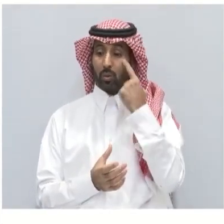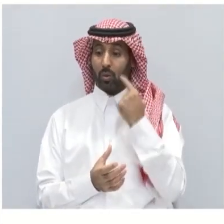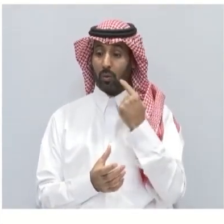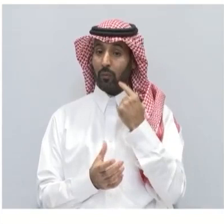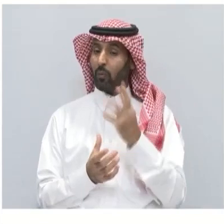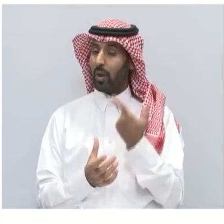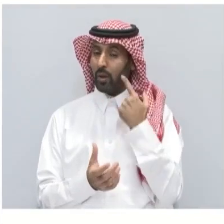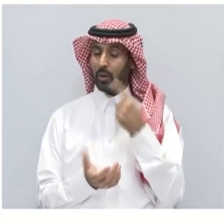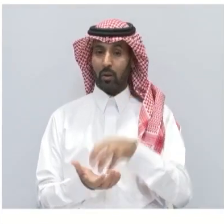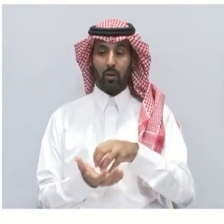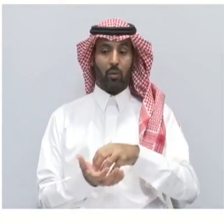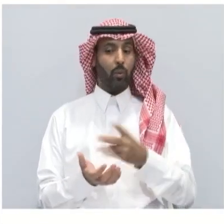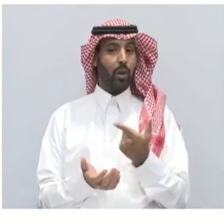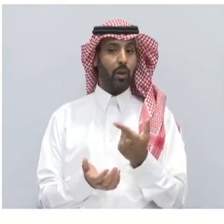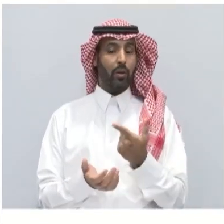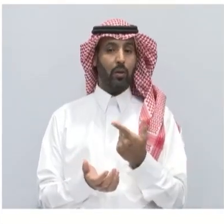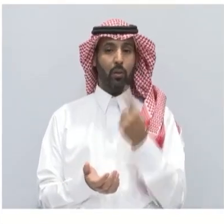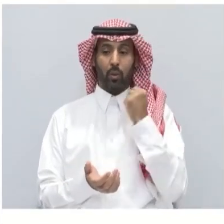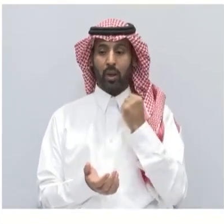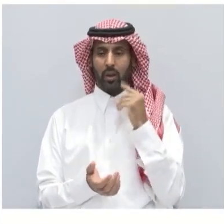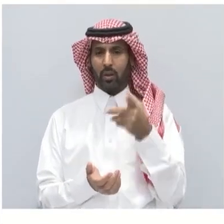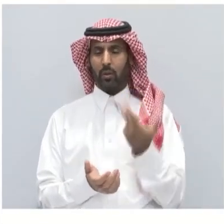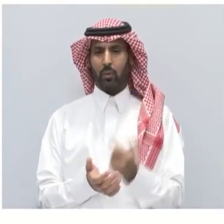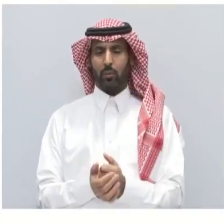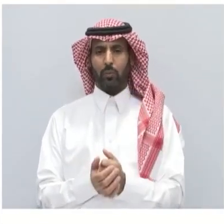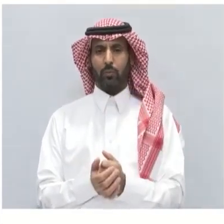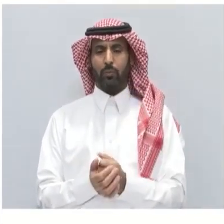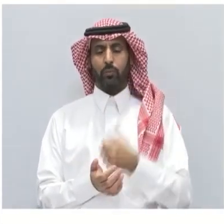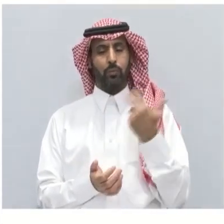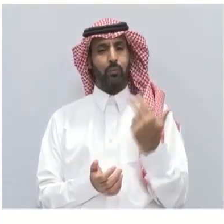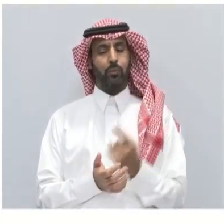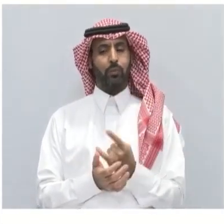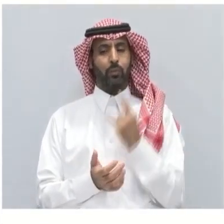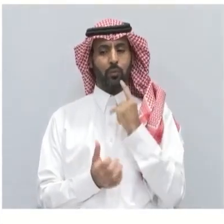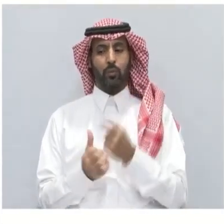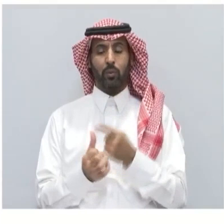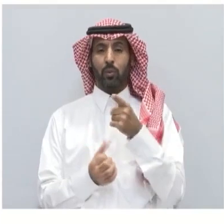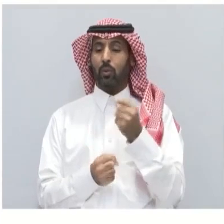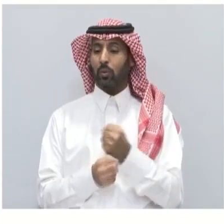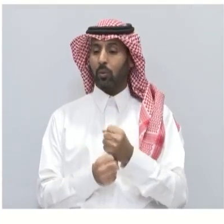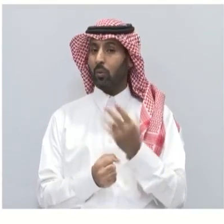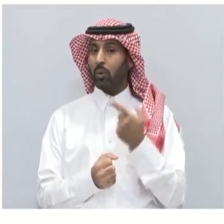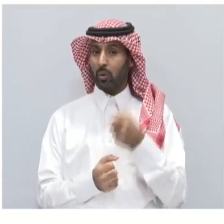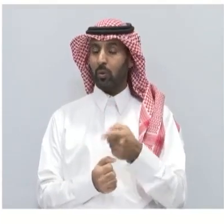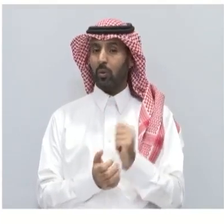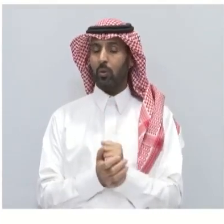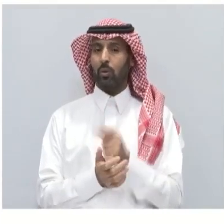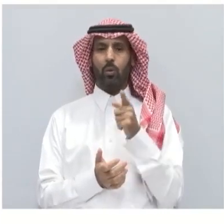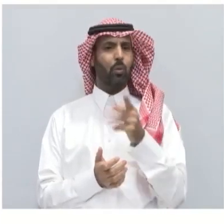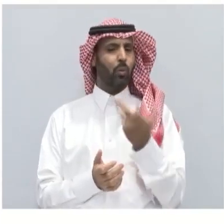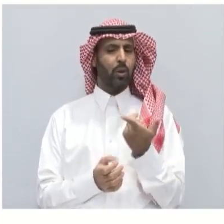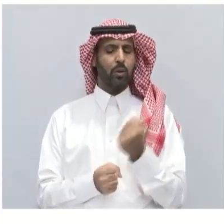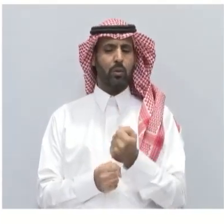Yes, this is a very obvious one. Where do you live? 10, what you do? What